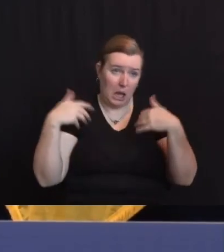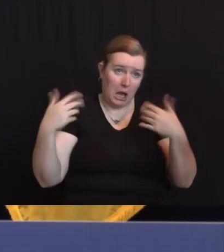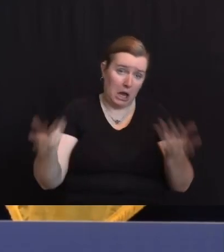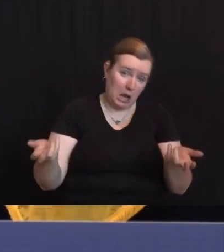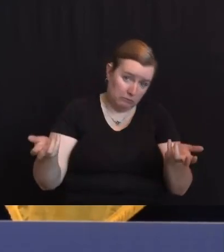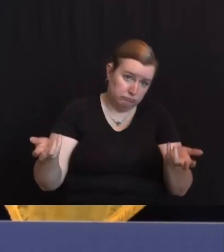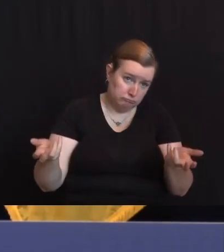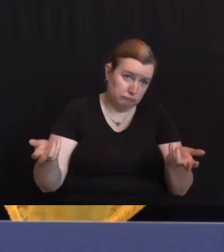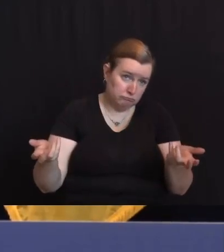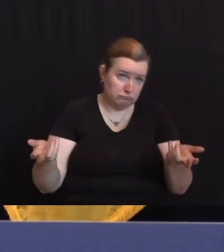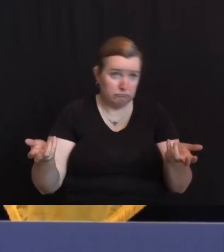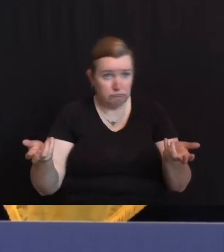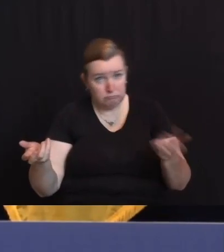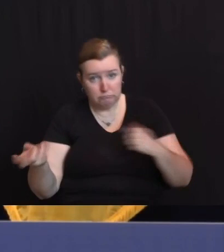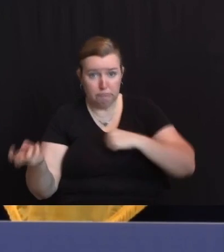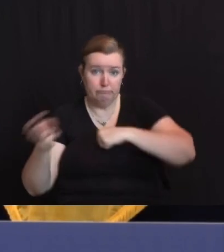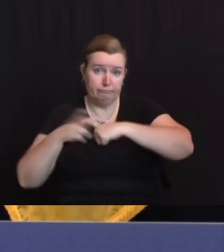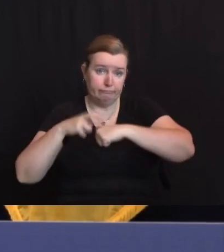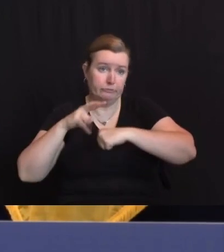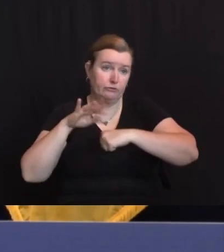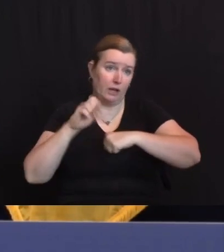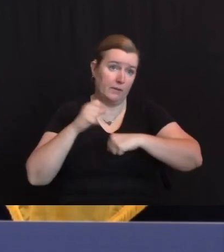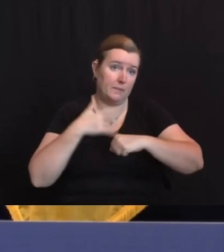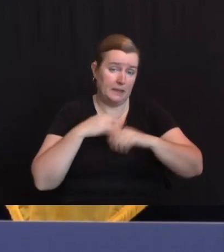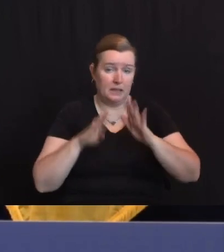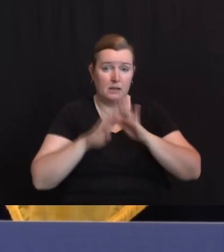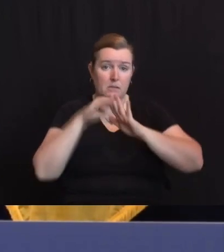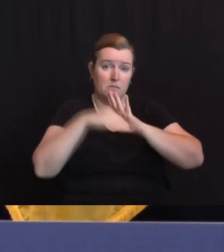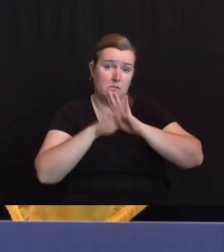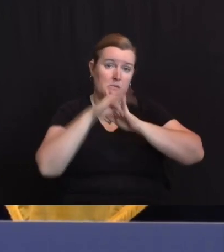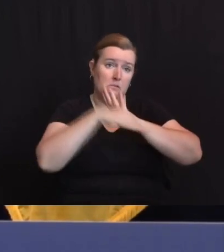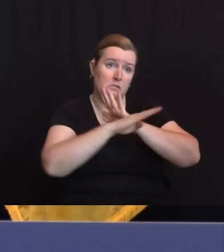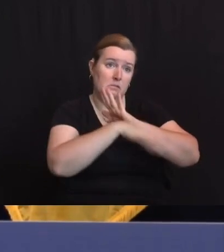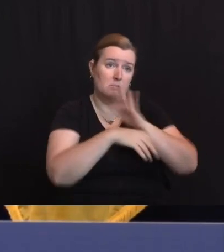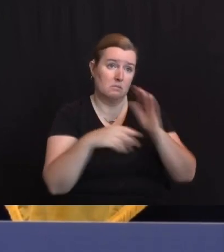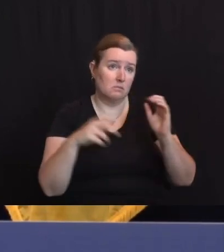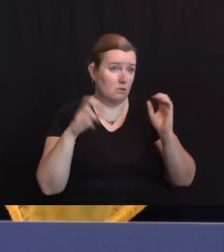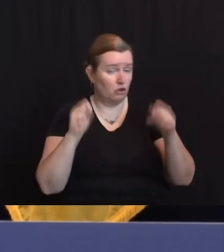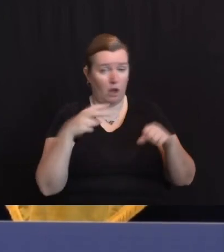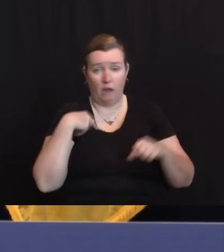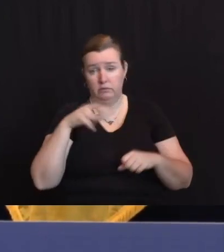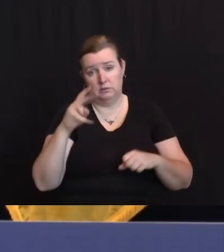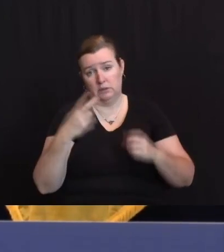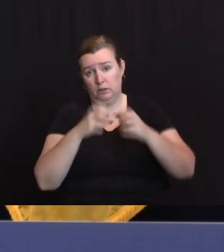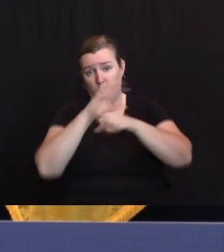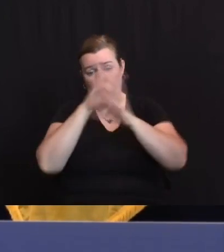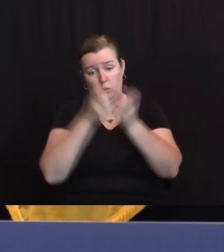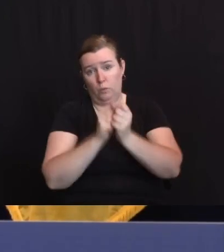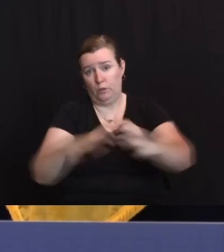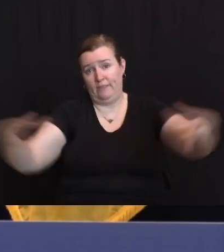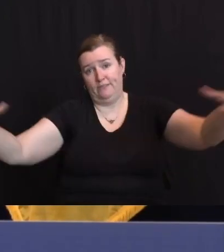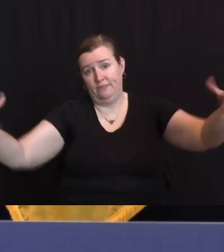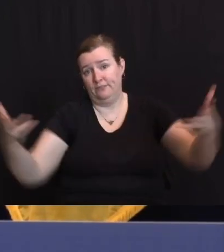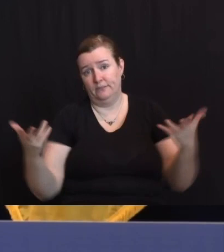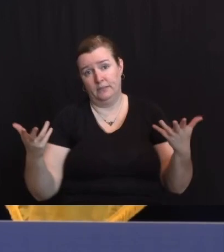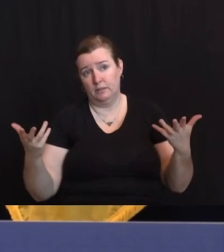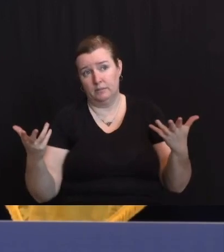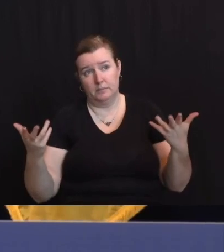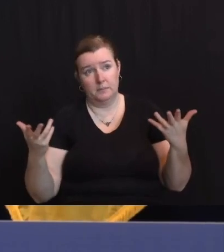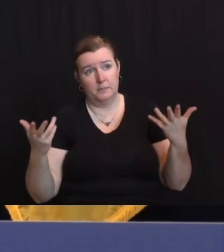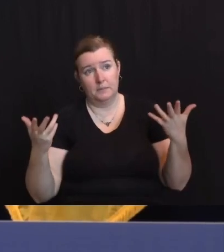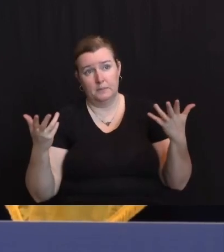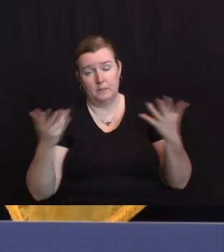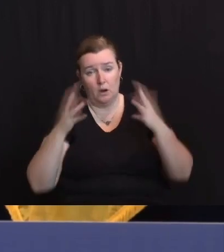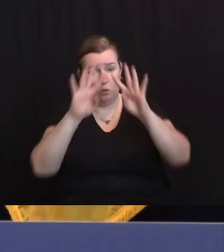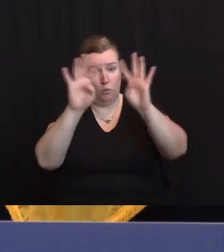as we've said, it ebbs and flows, it undulates. There well could be a second wave. So that's the big 800-pound gorilla, as they